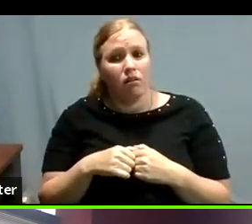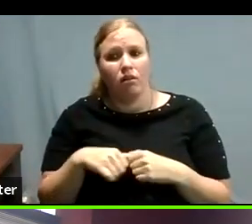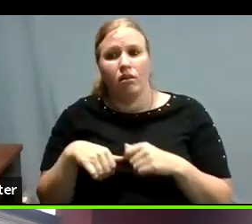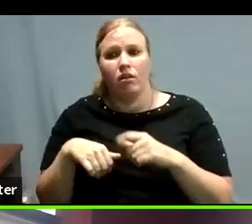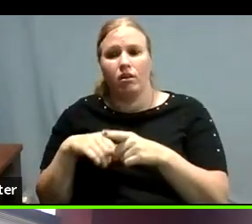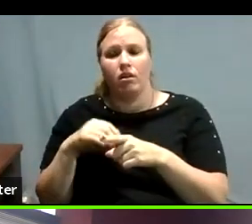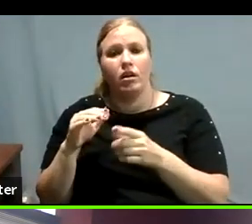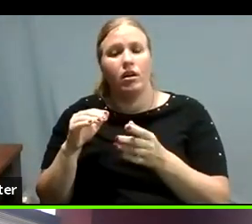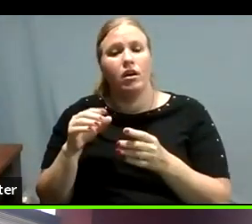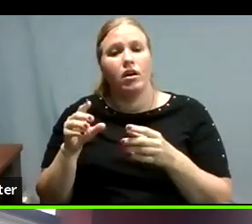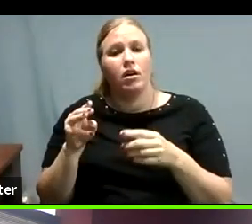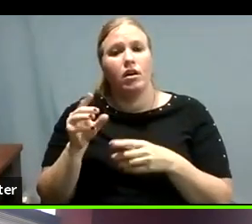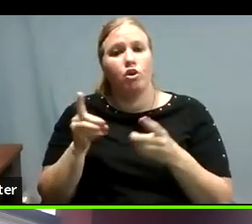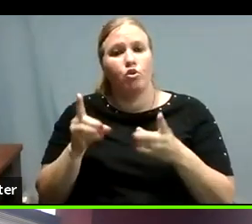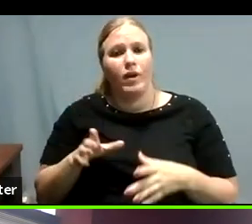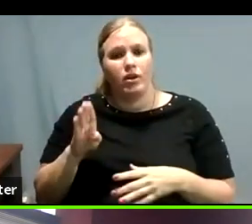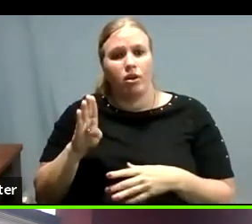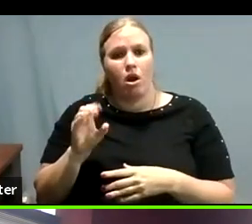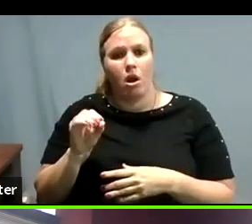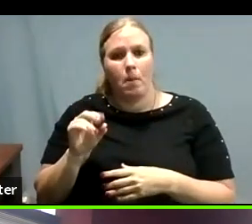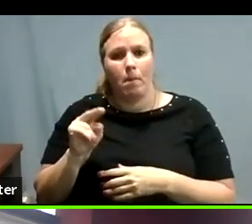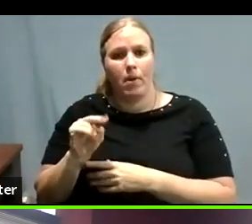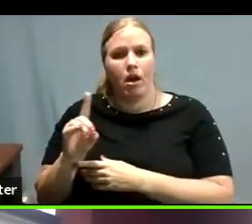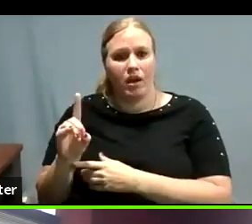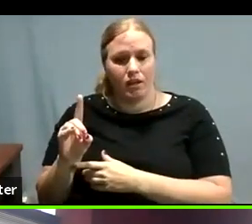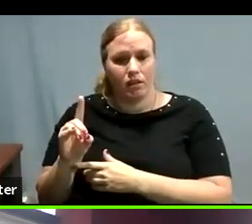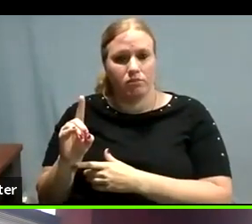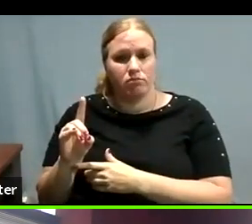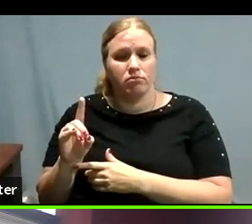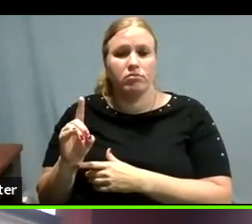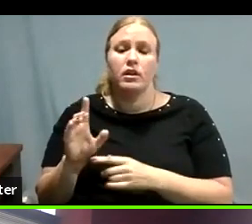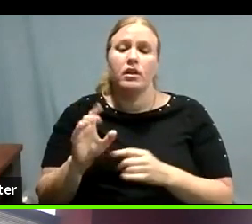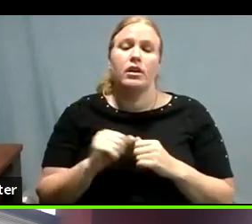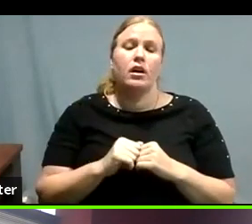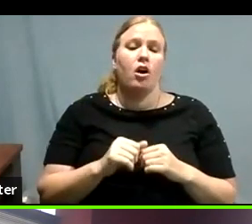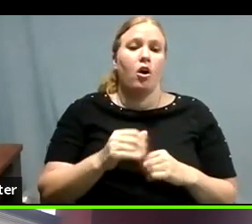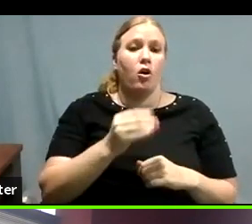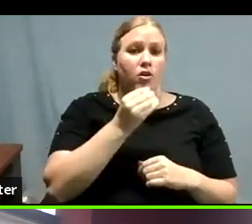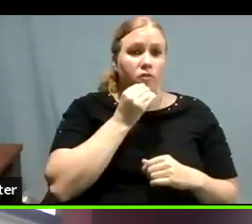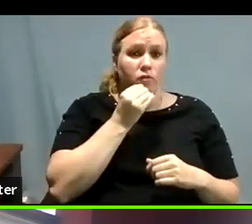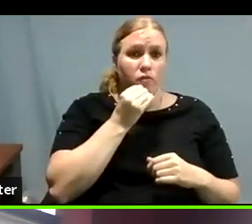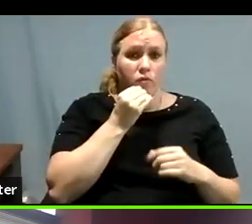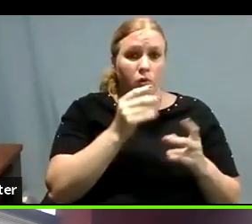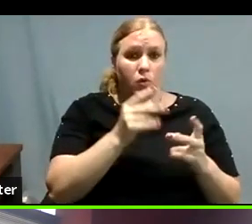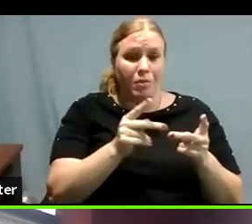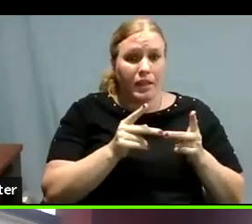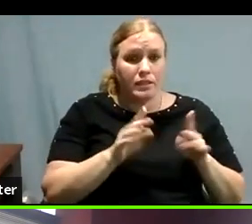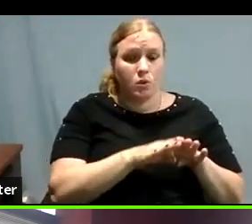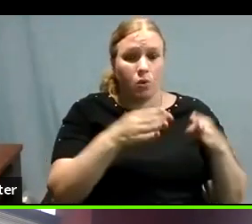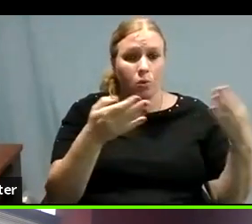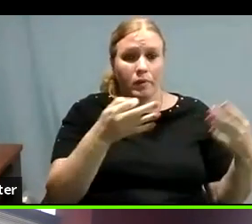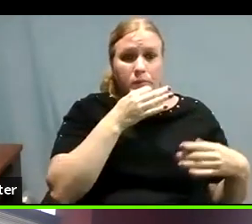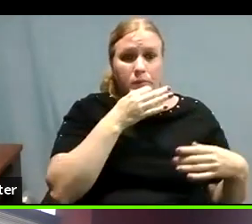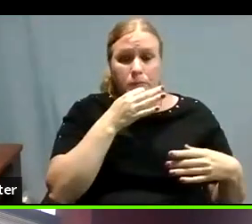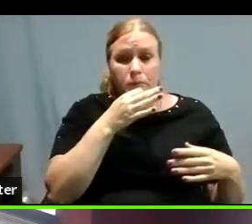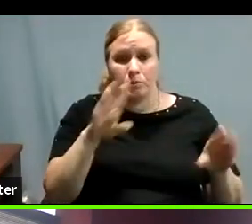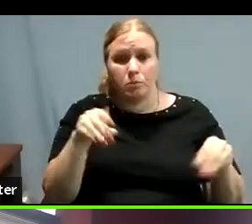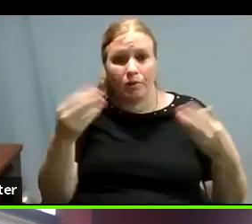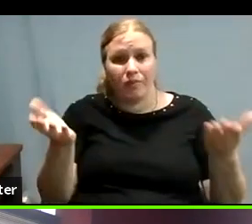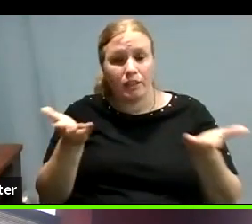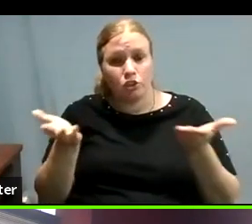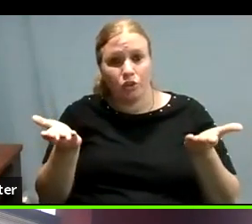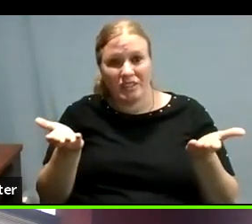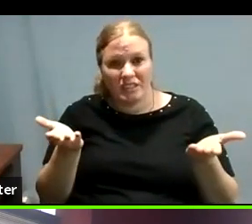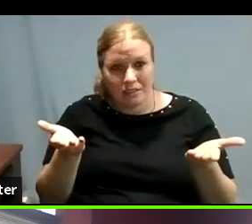as businesses, food establishments begin to open and provide services that, as the mayor indicated,